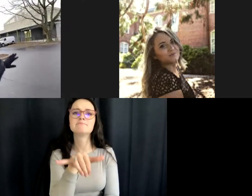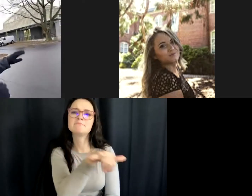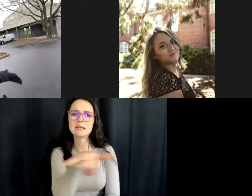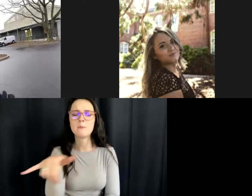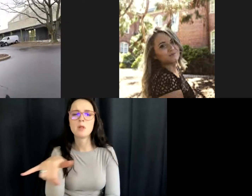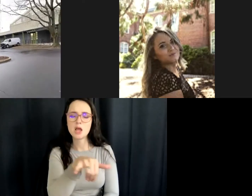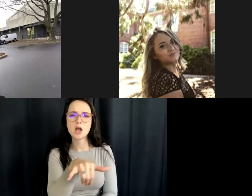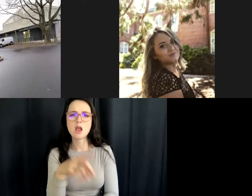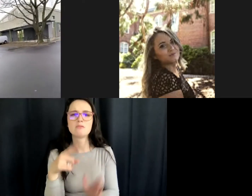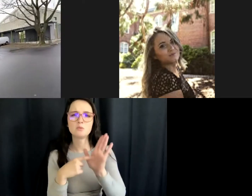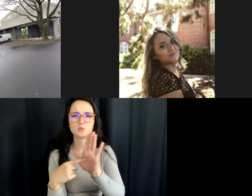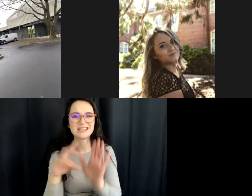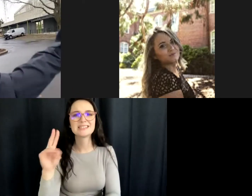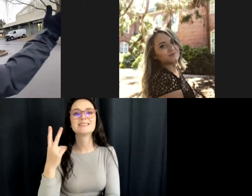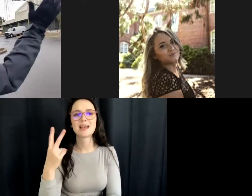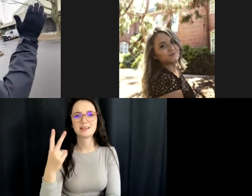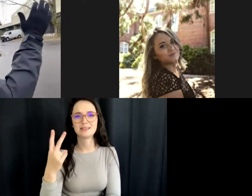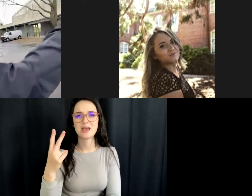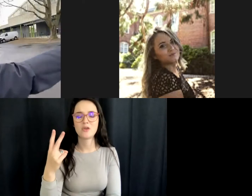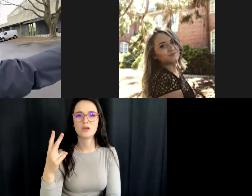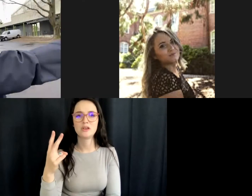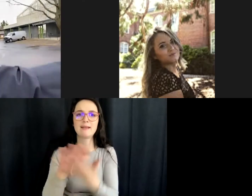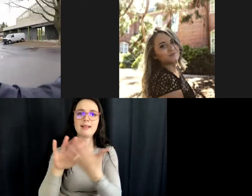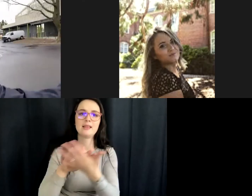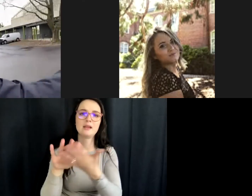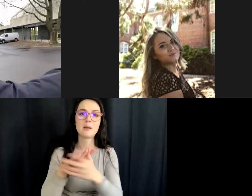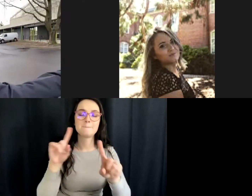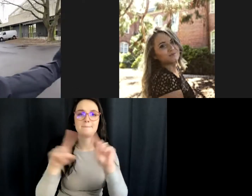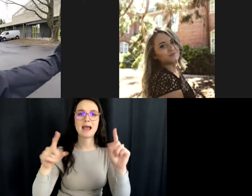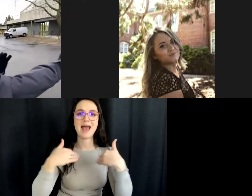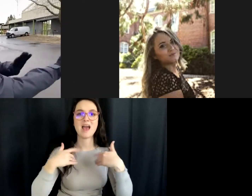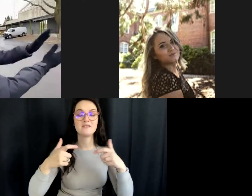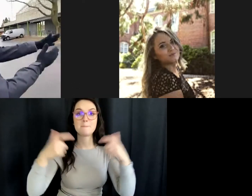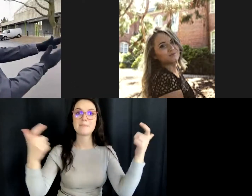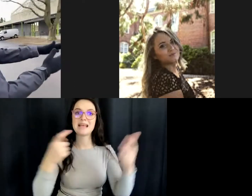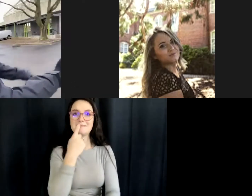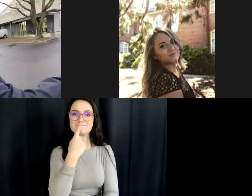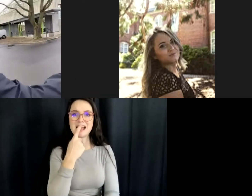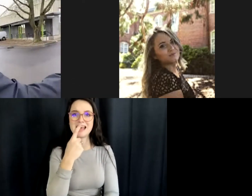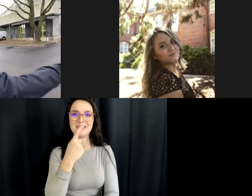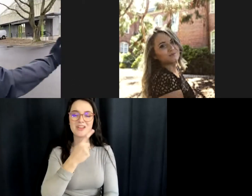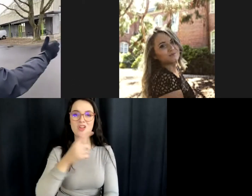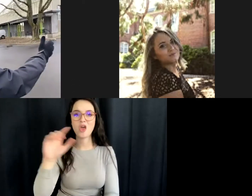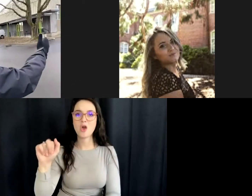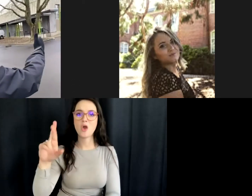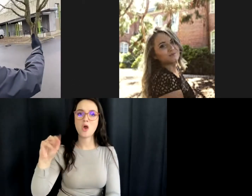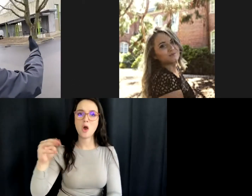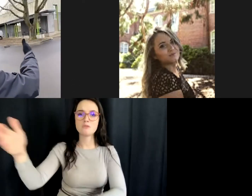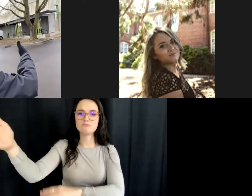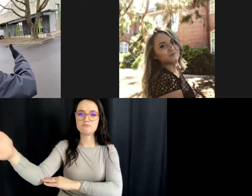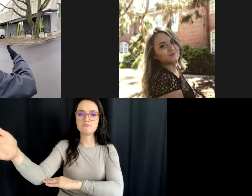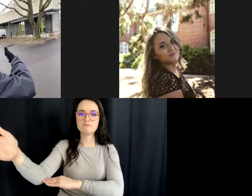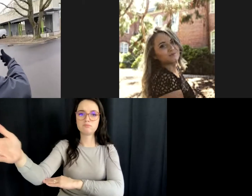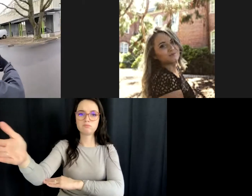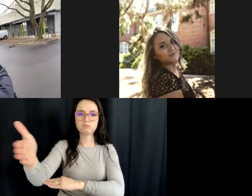talking about new sustainability practices within our practices of treating the water. So there's all kinds of